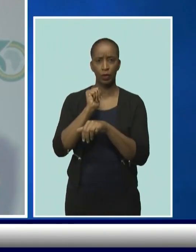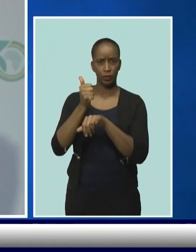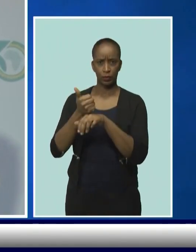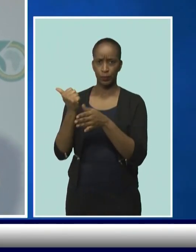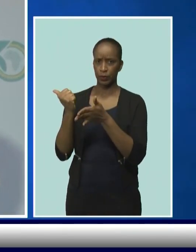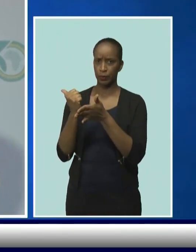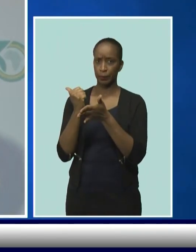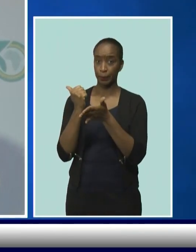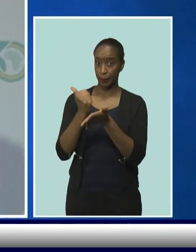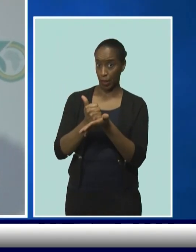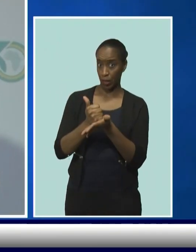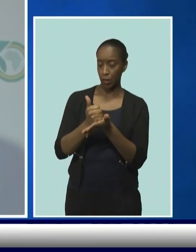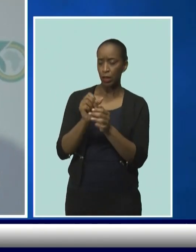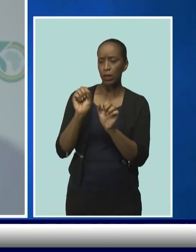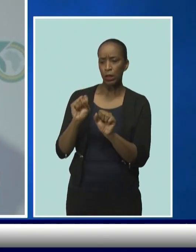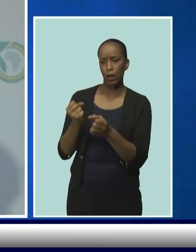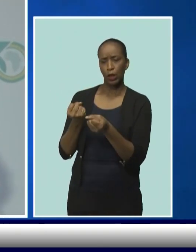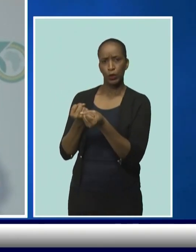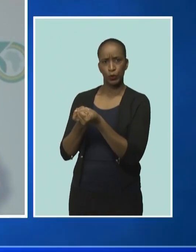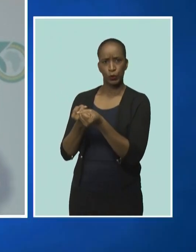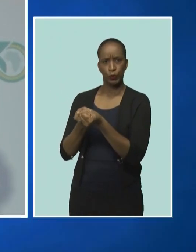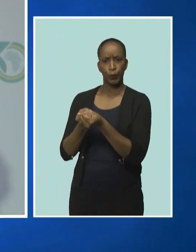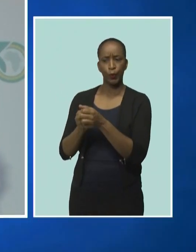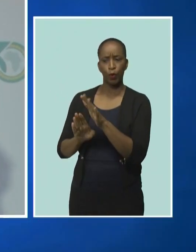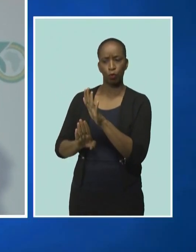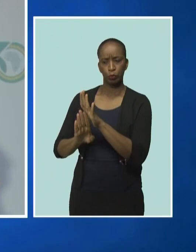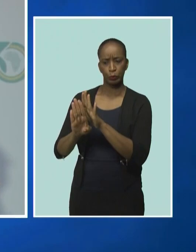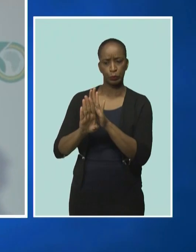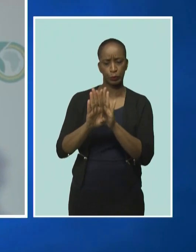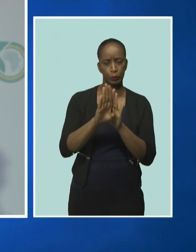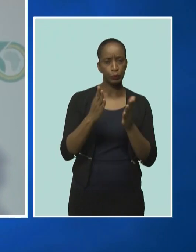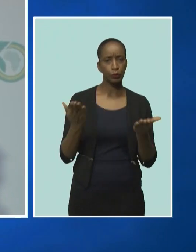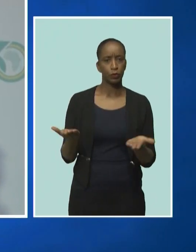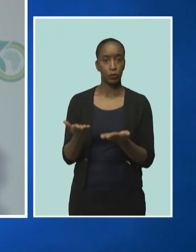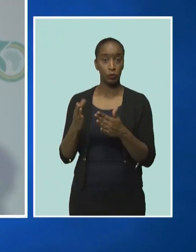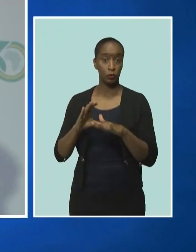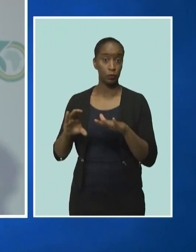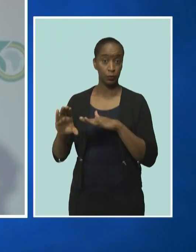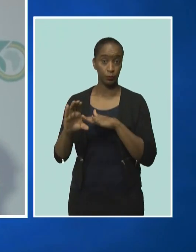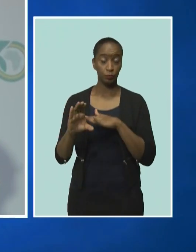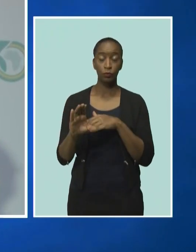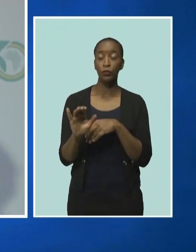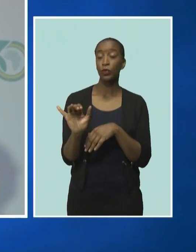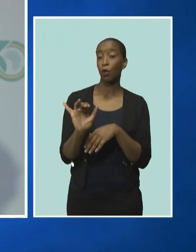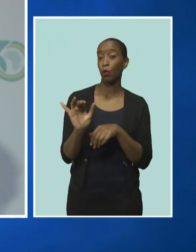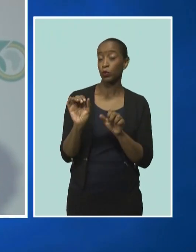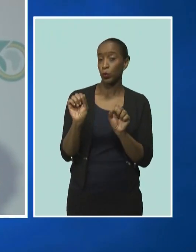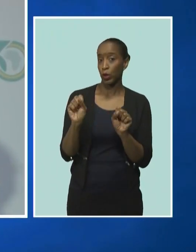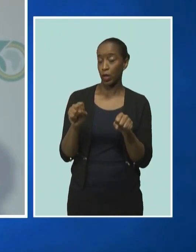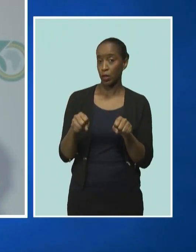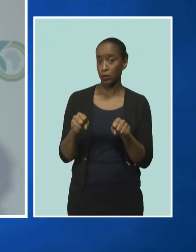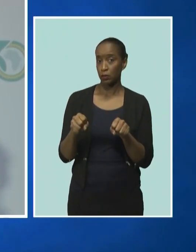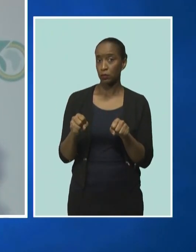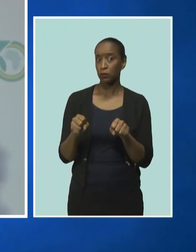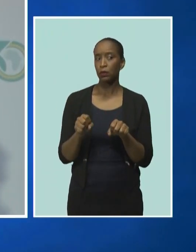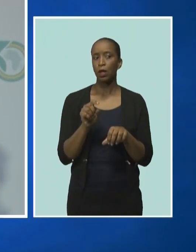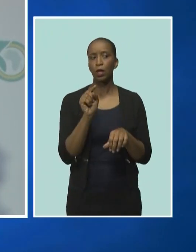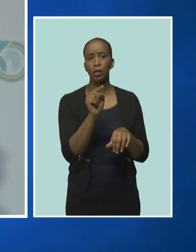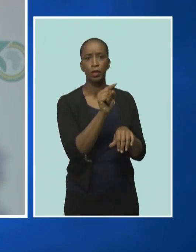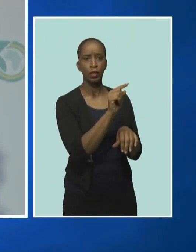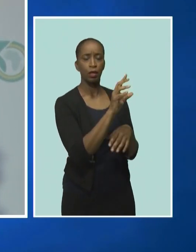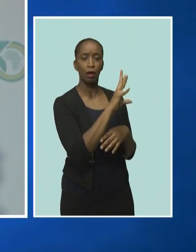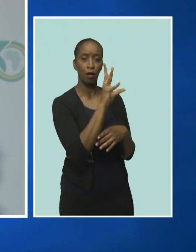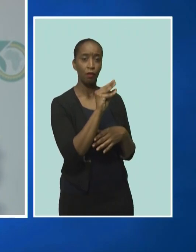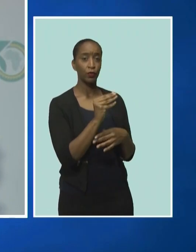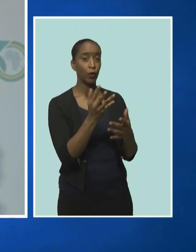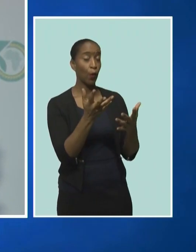economic activity in the Caribbean, but more importantly even, to give confidence to the players from Africa